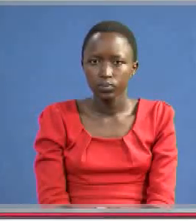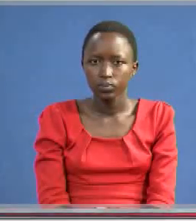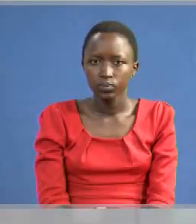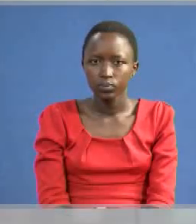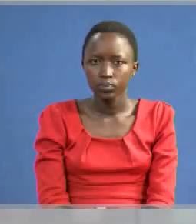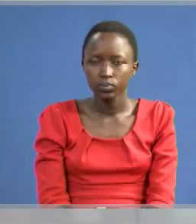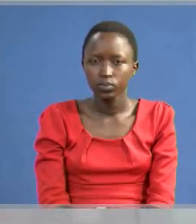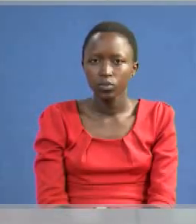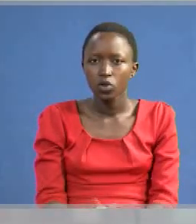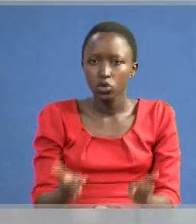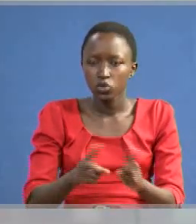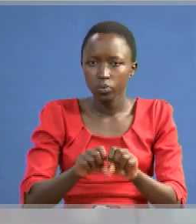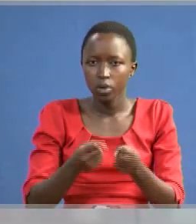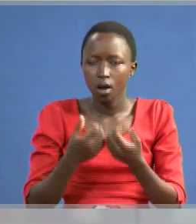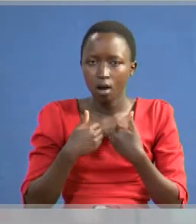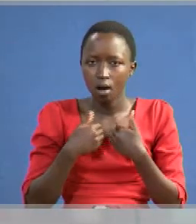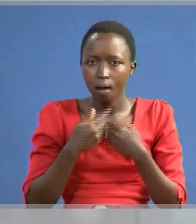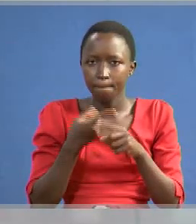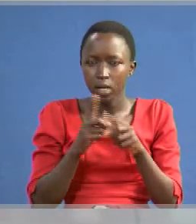we take another short break but when it comes